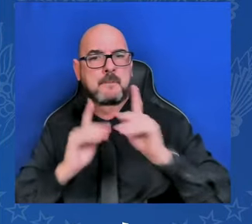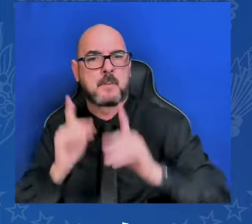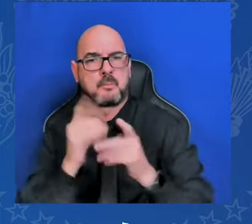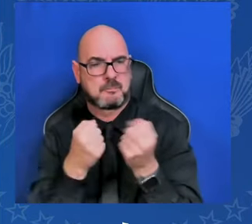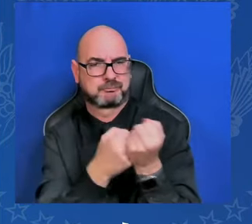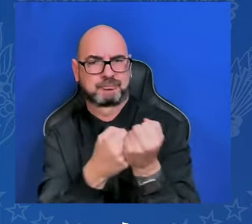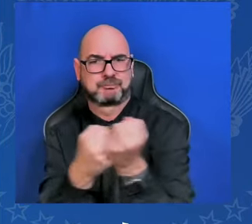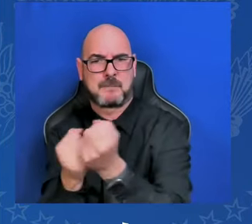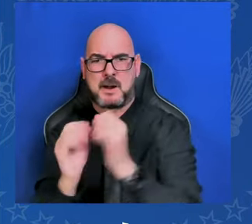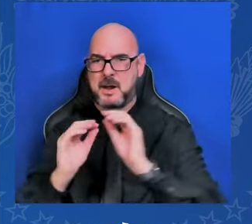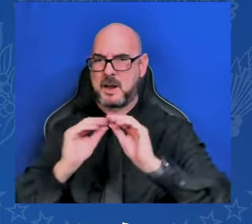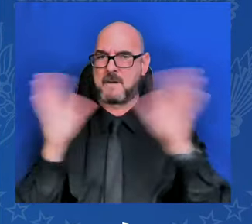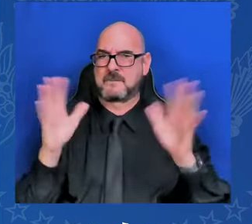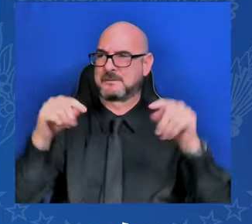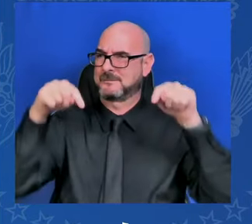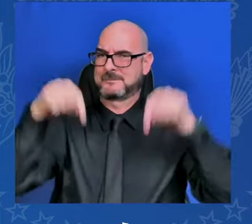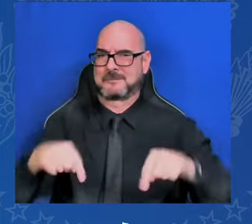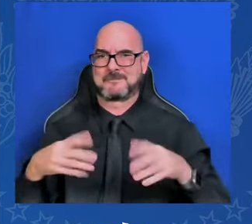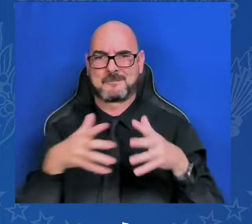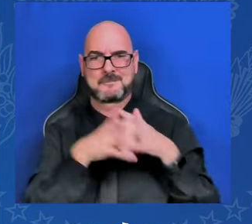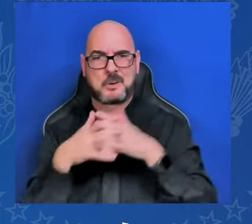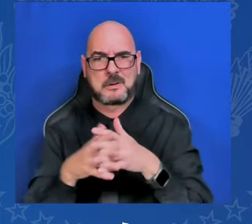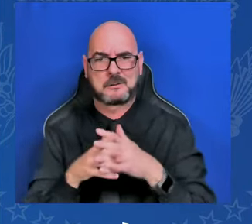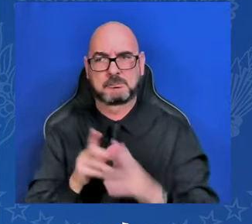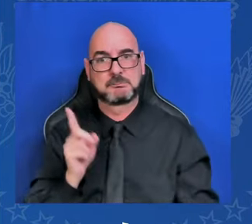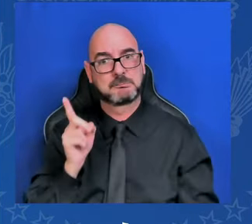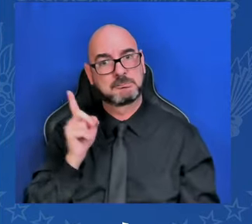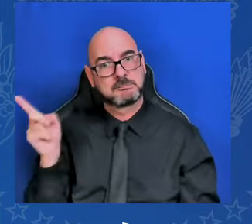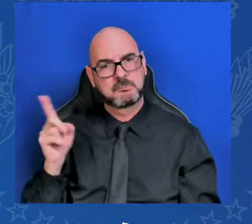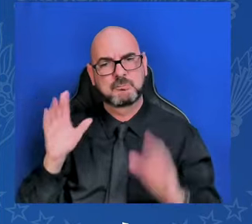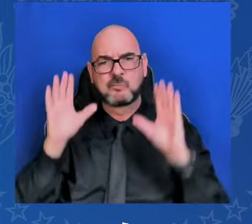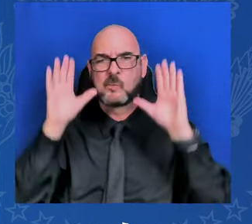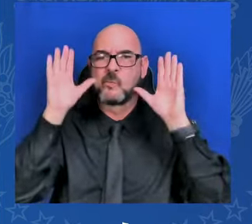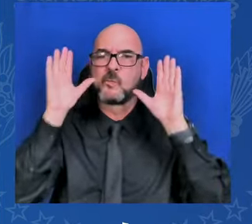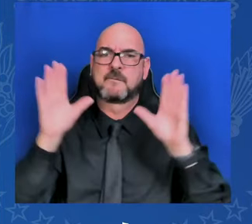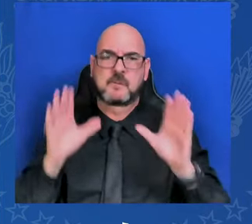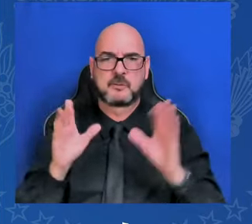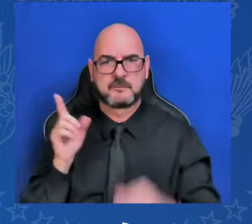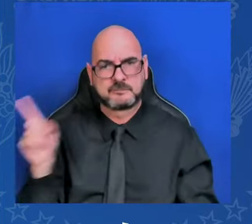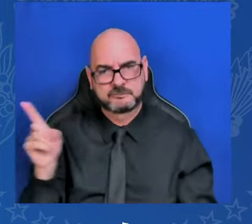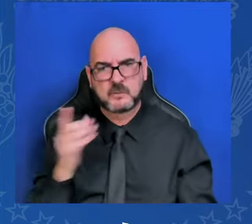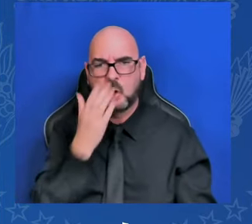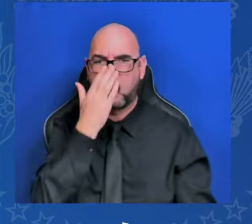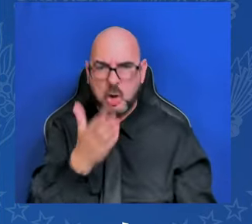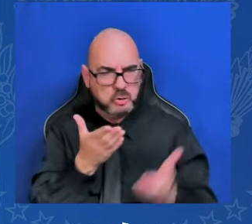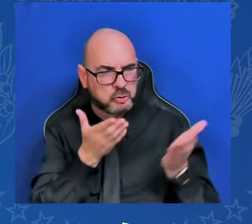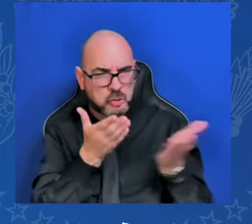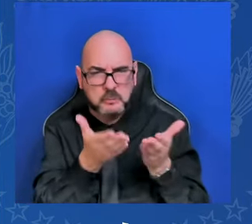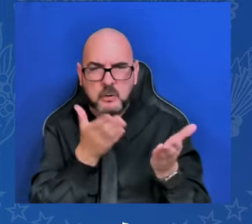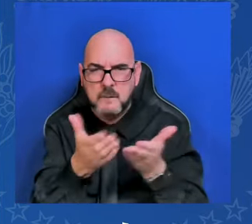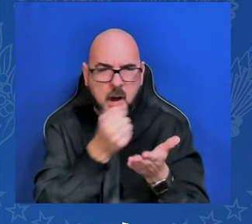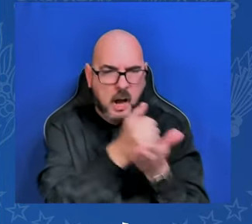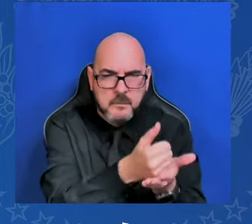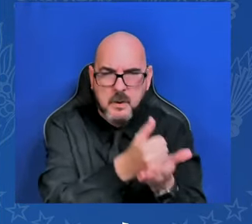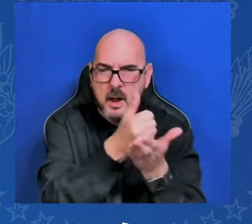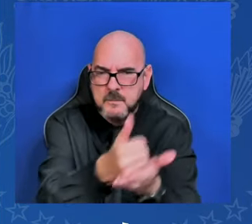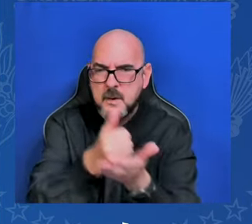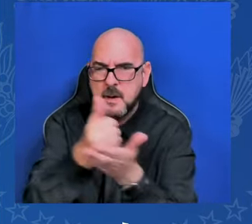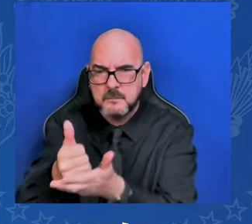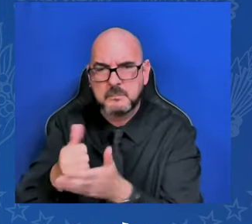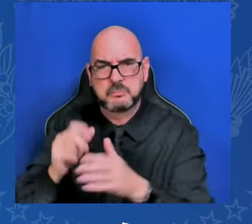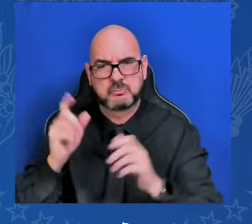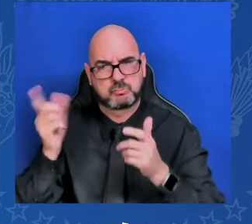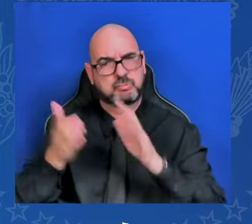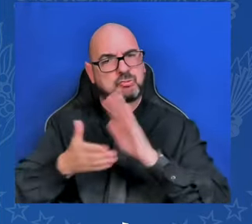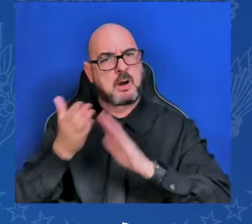Joe Biden is a compassionate public servant, a skilled leader, the comeback kid who is helping